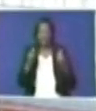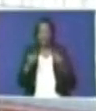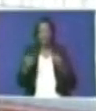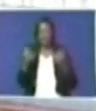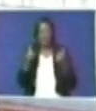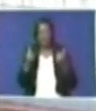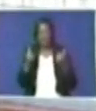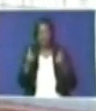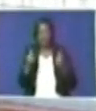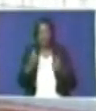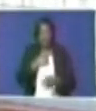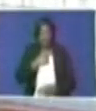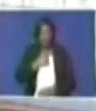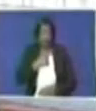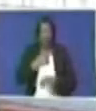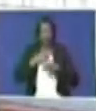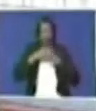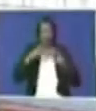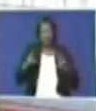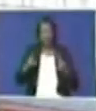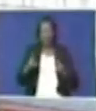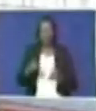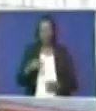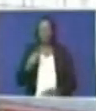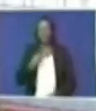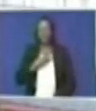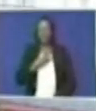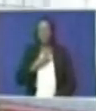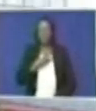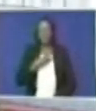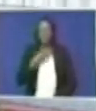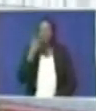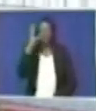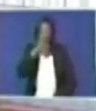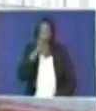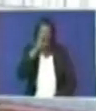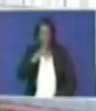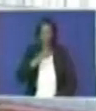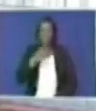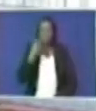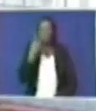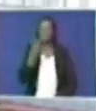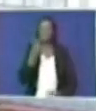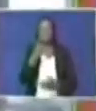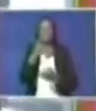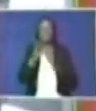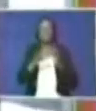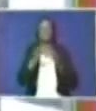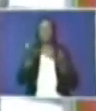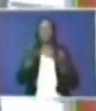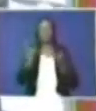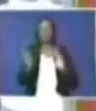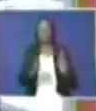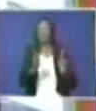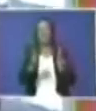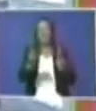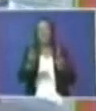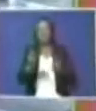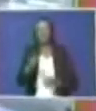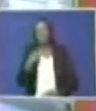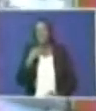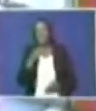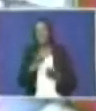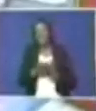we're here at Multi Super Party Center to find out what's on tap if you want to plan that special evening. We have everything